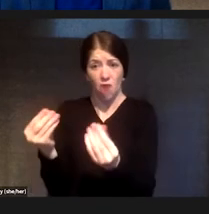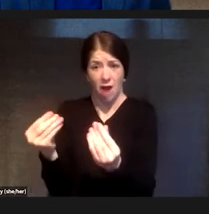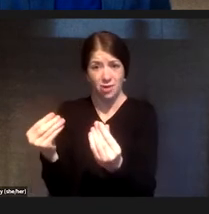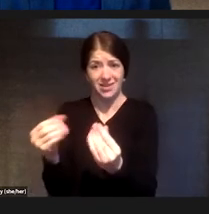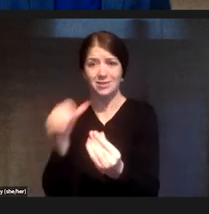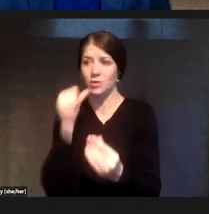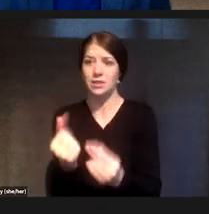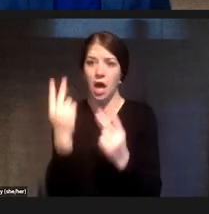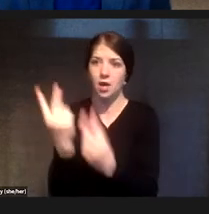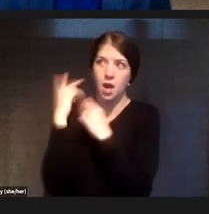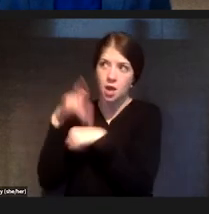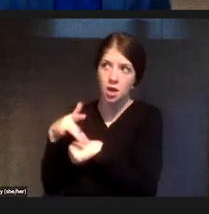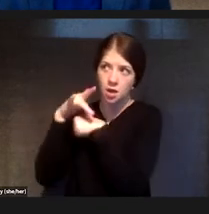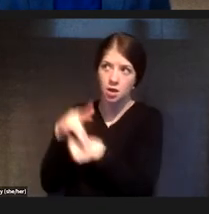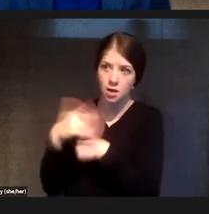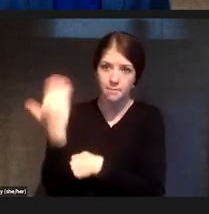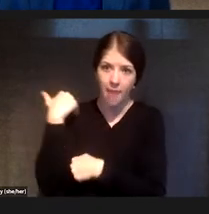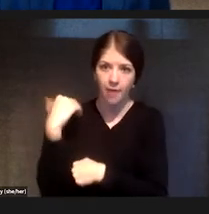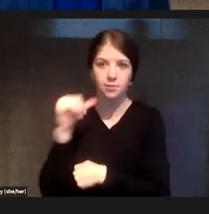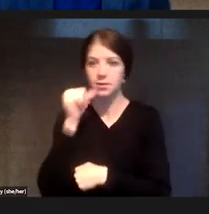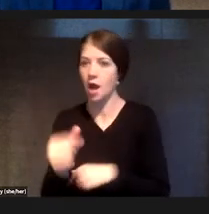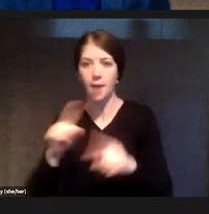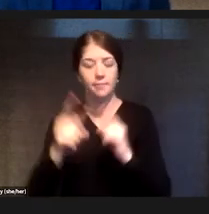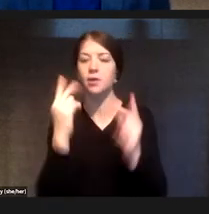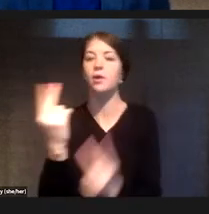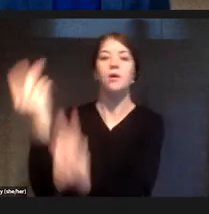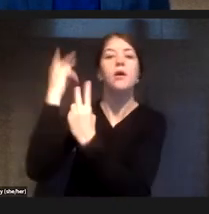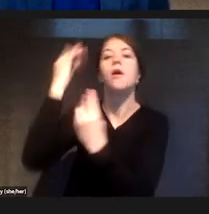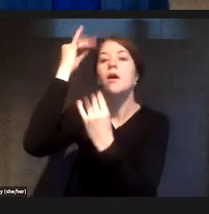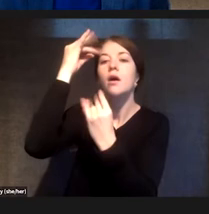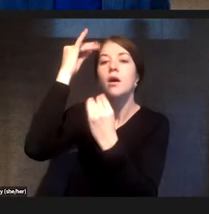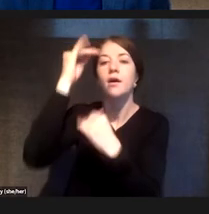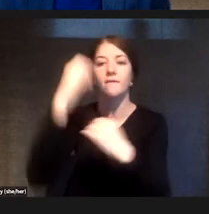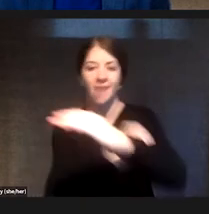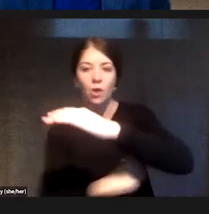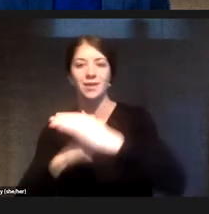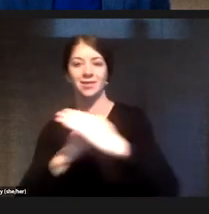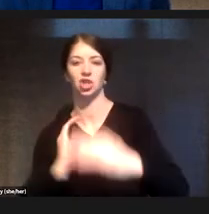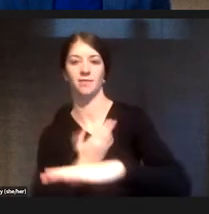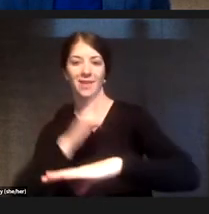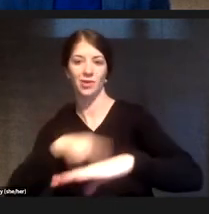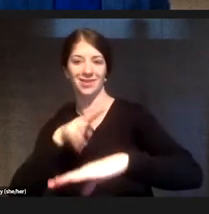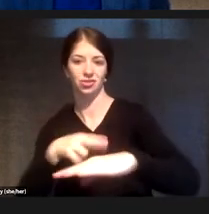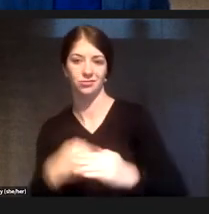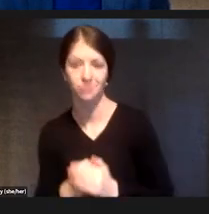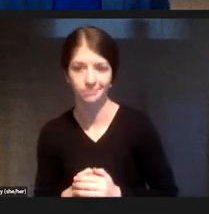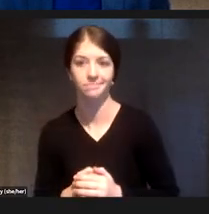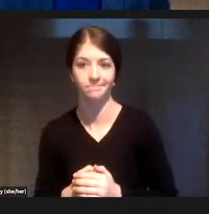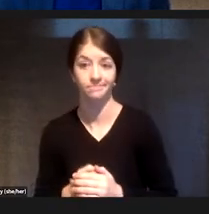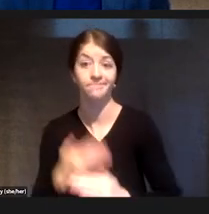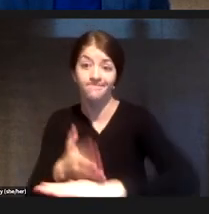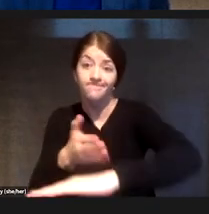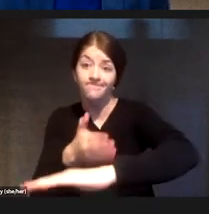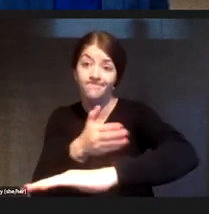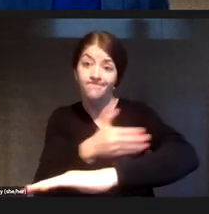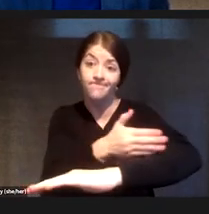it's merely reflecting on the past that was the foundation upon which our nation was built. And so while we have come a long way, we still